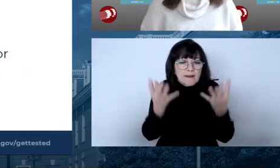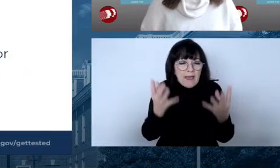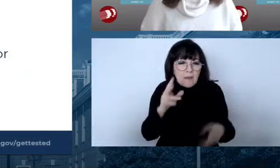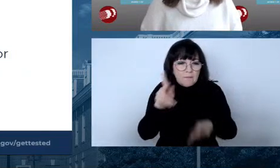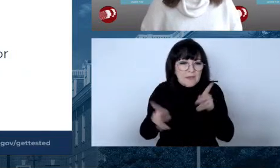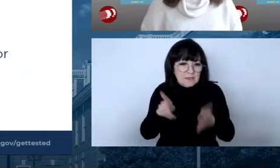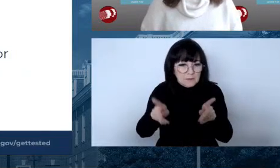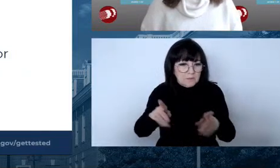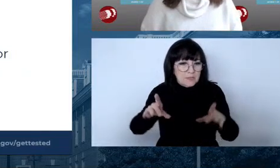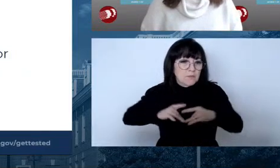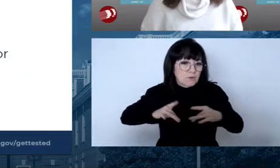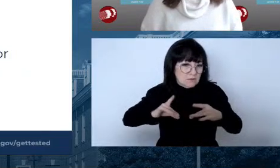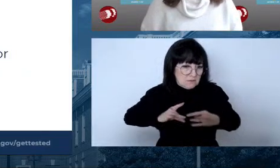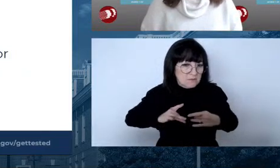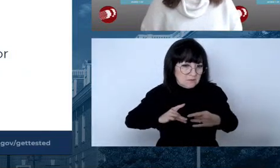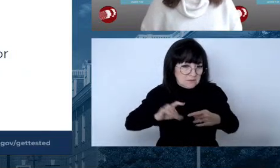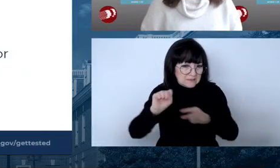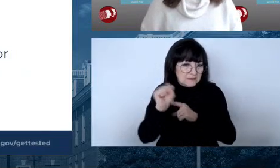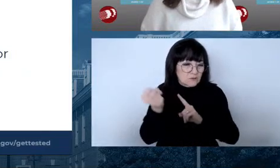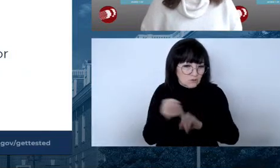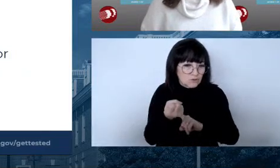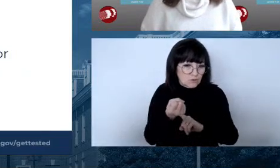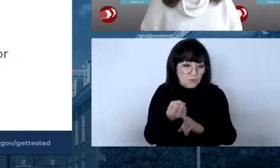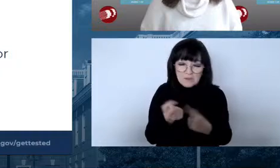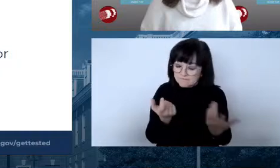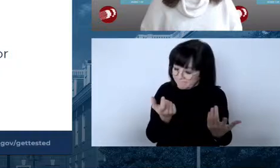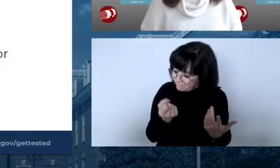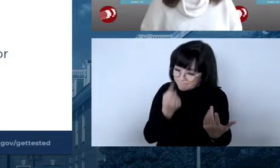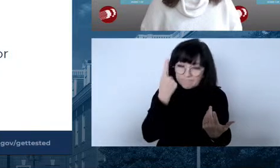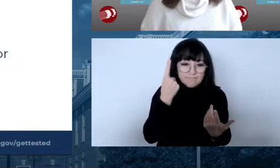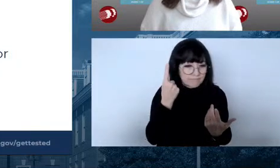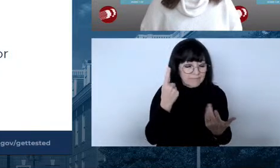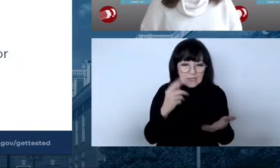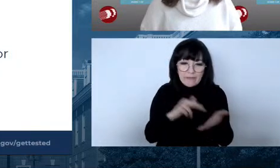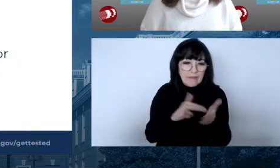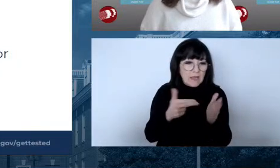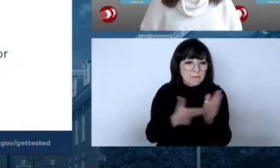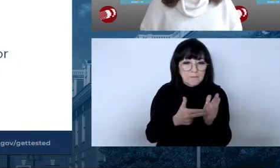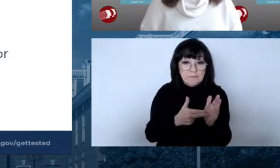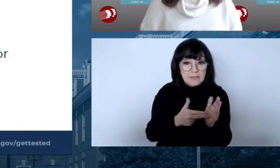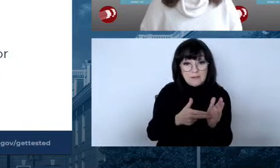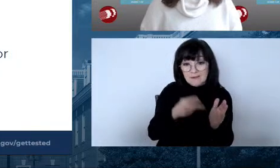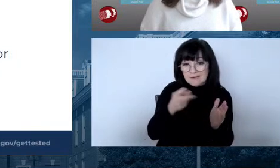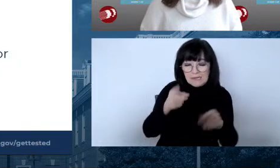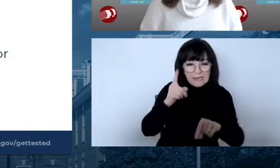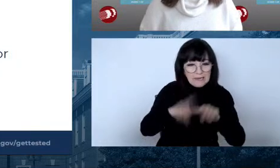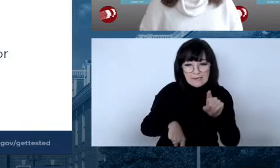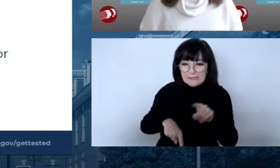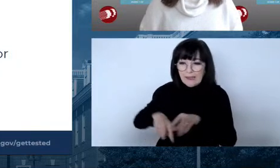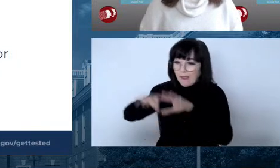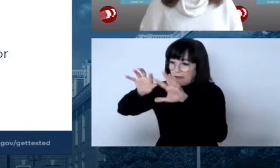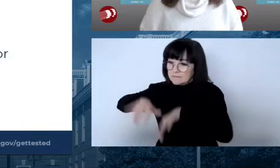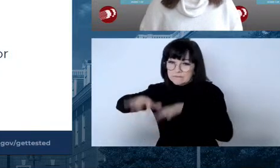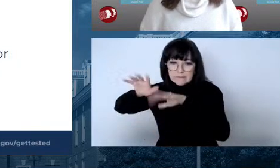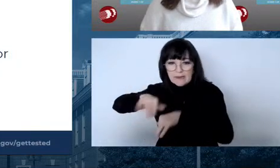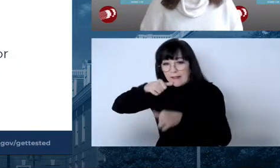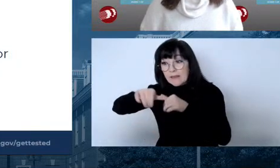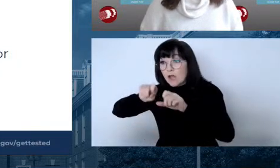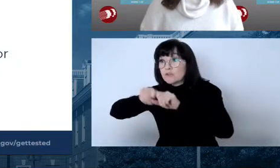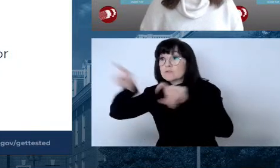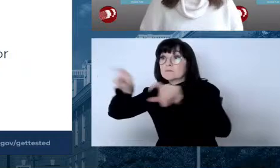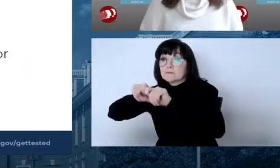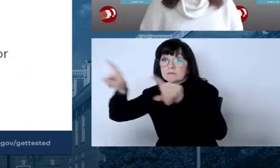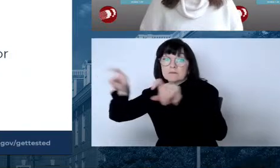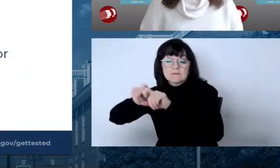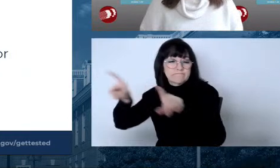possible. Again, that means there are trade-offs. They are not going to be able to do the clearance letters anymore. We will be